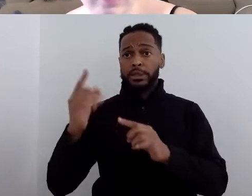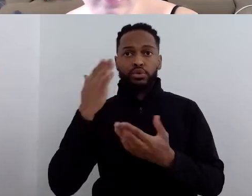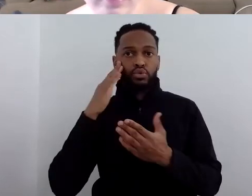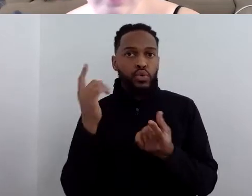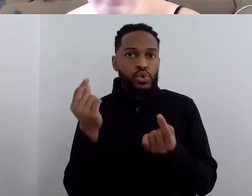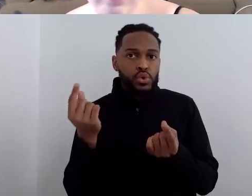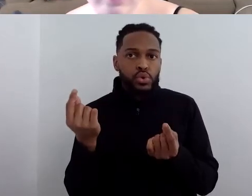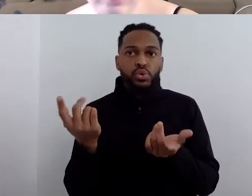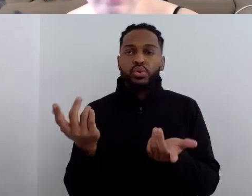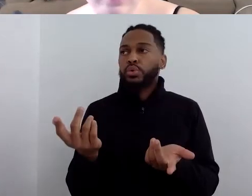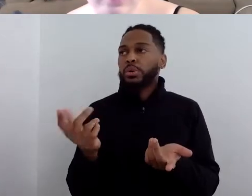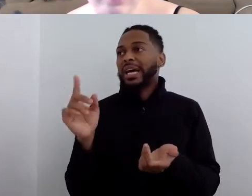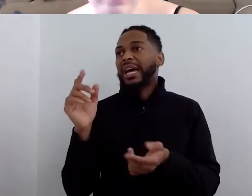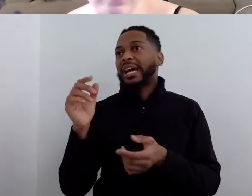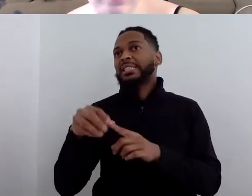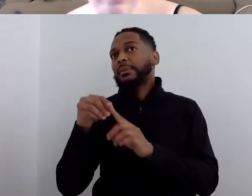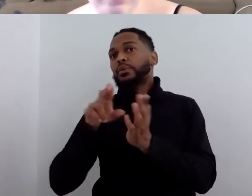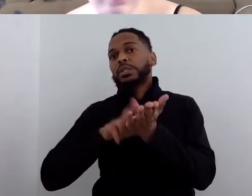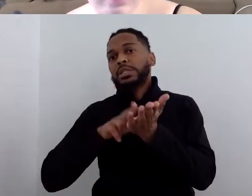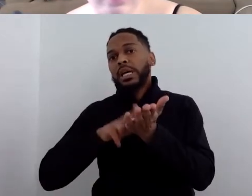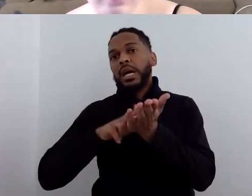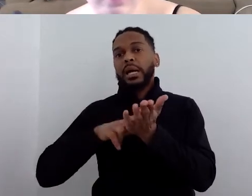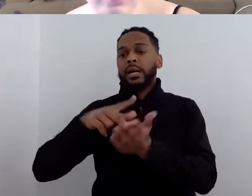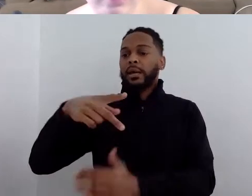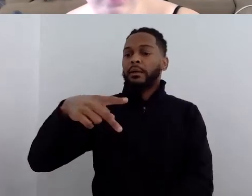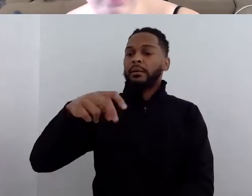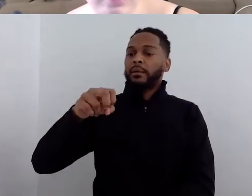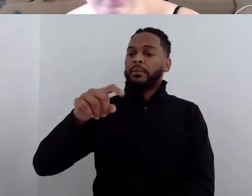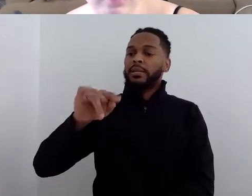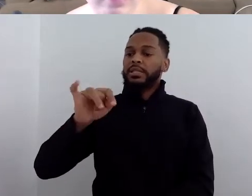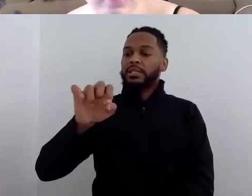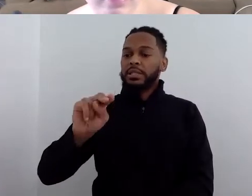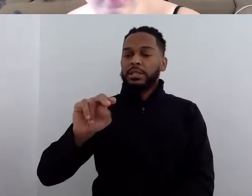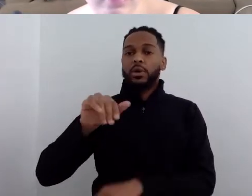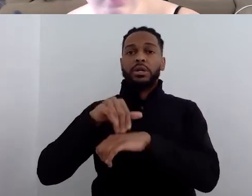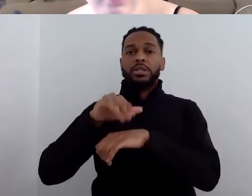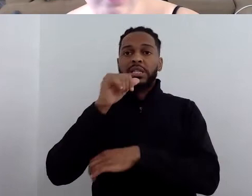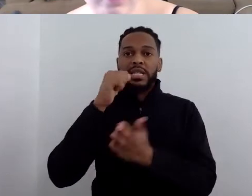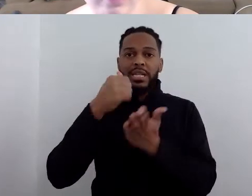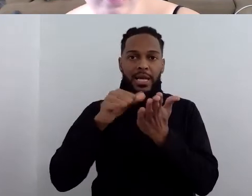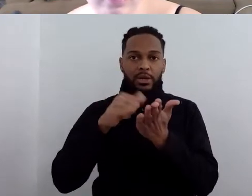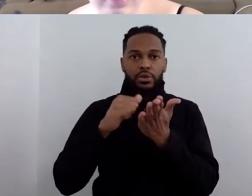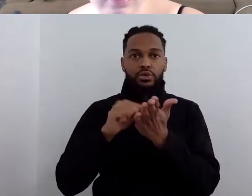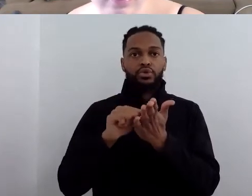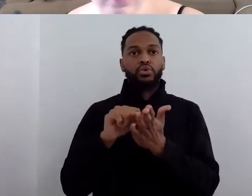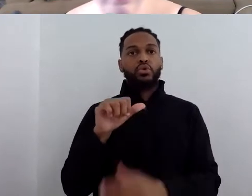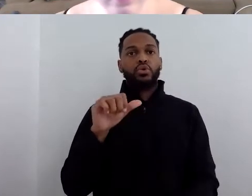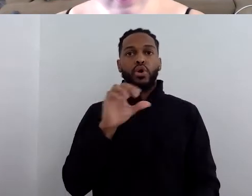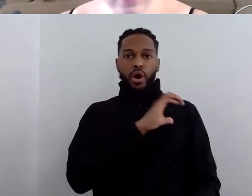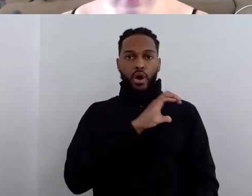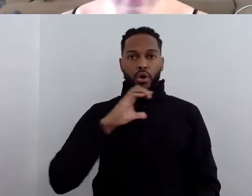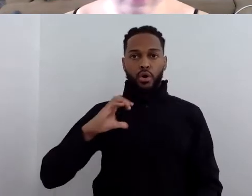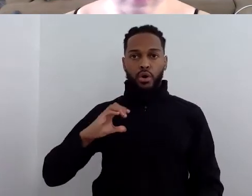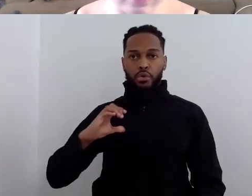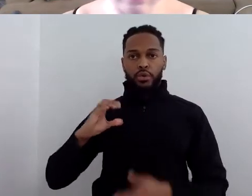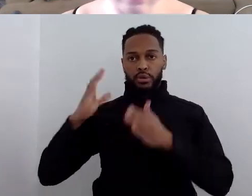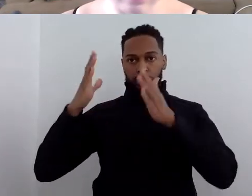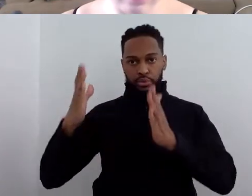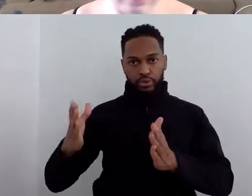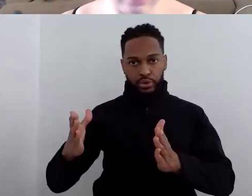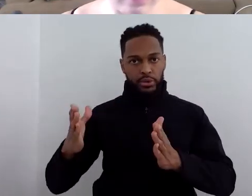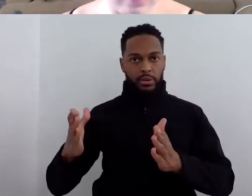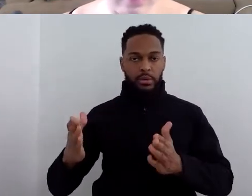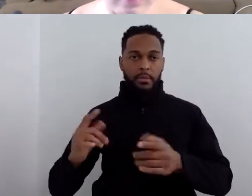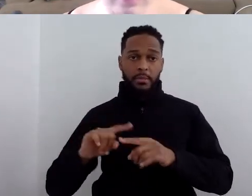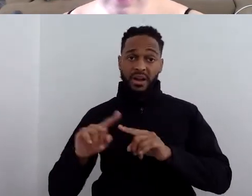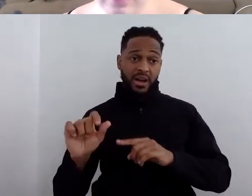But I know there's a lot more going on. I don't always know how to go about doing it or getting involved.